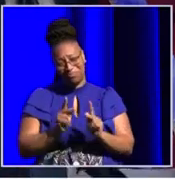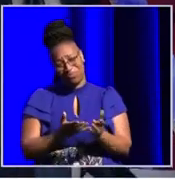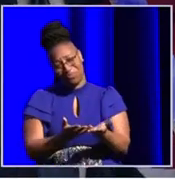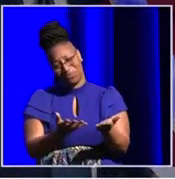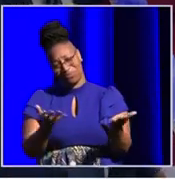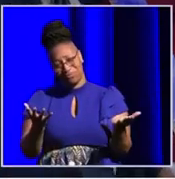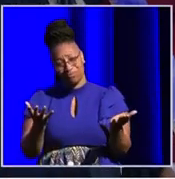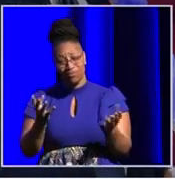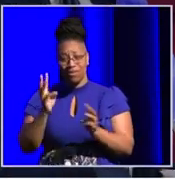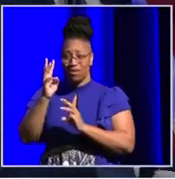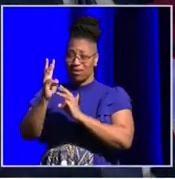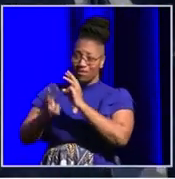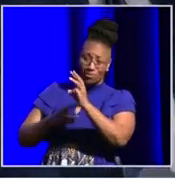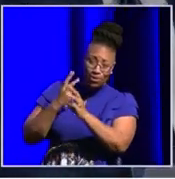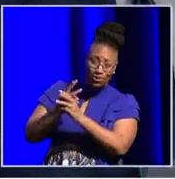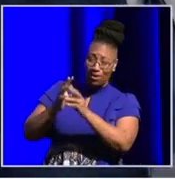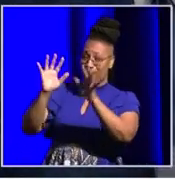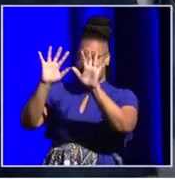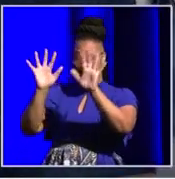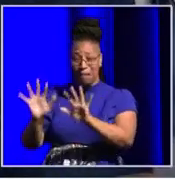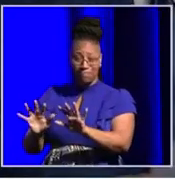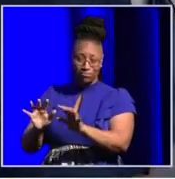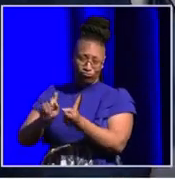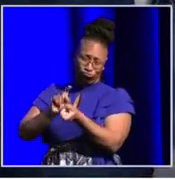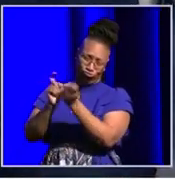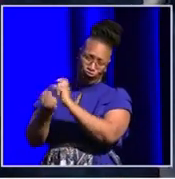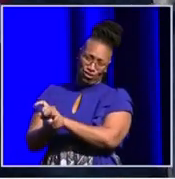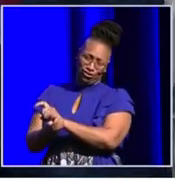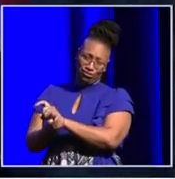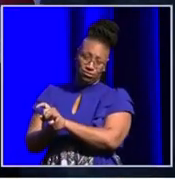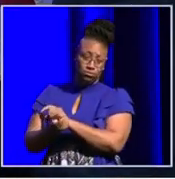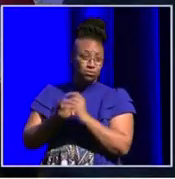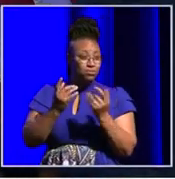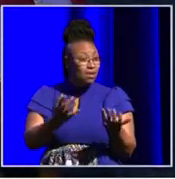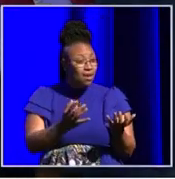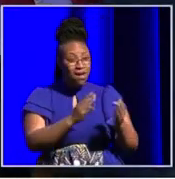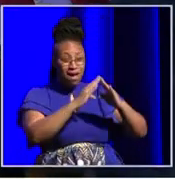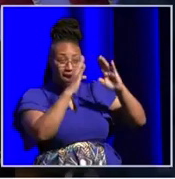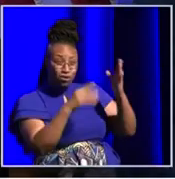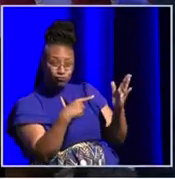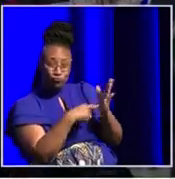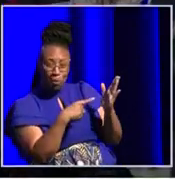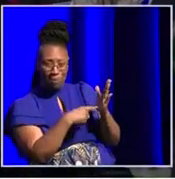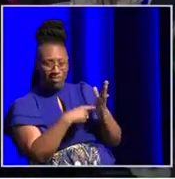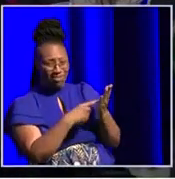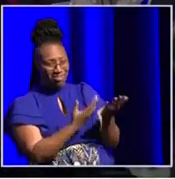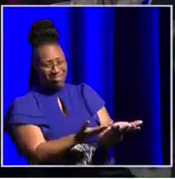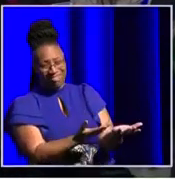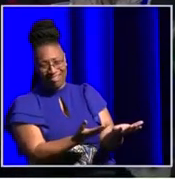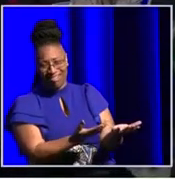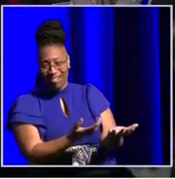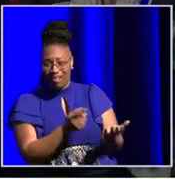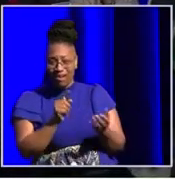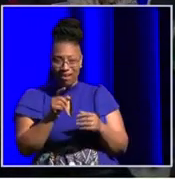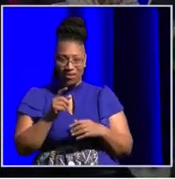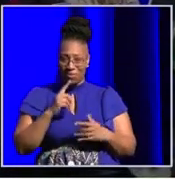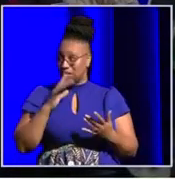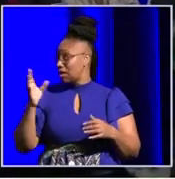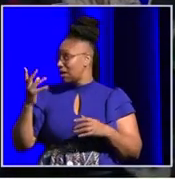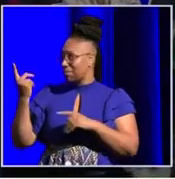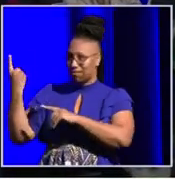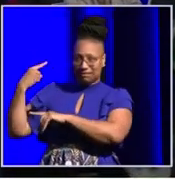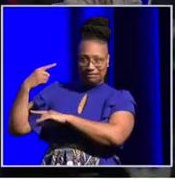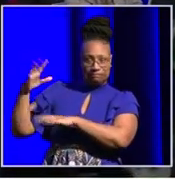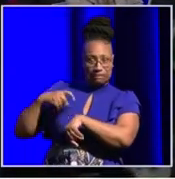be more affordable and resilient. And yes, I feel you back there, Kojo, and I'll be wrapping up. I'm excited to have the opportunity to lead